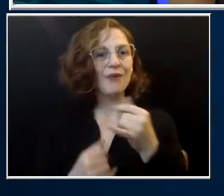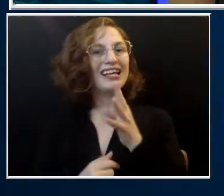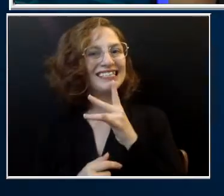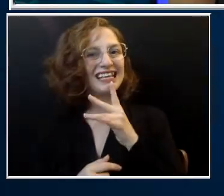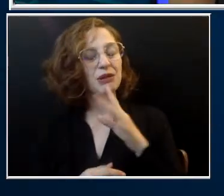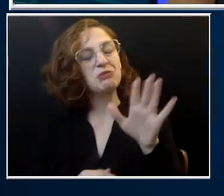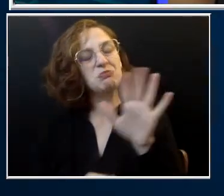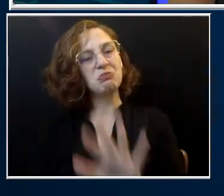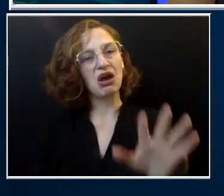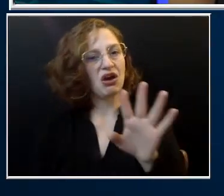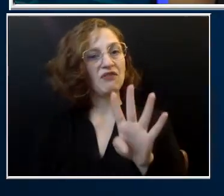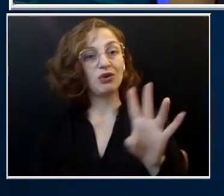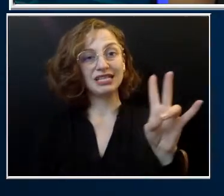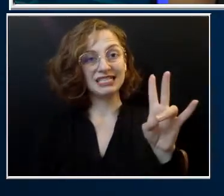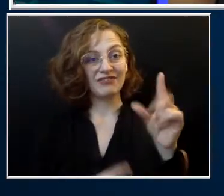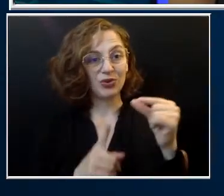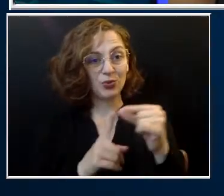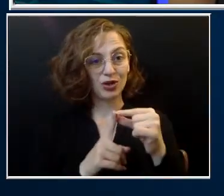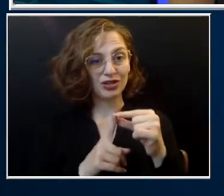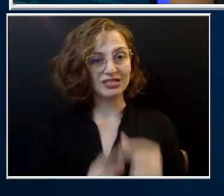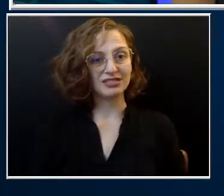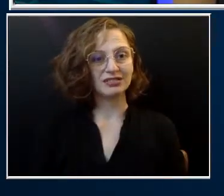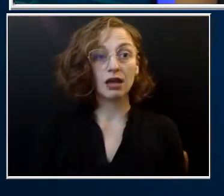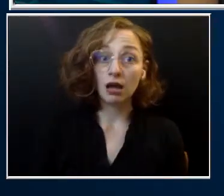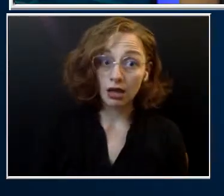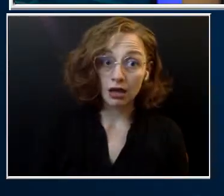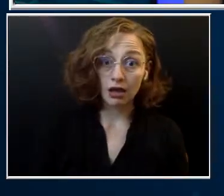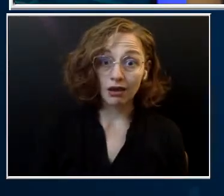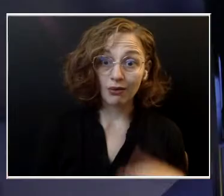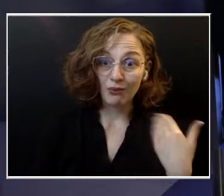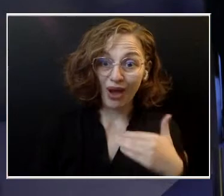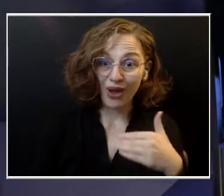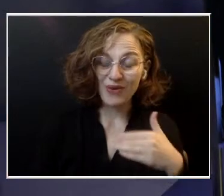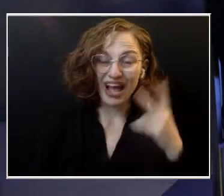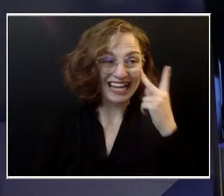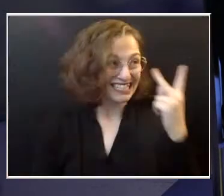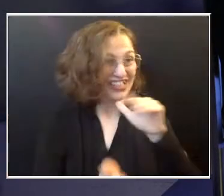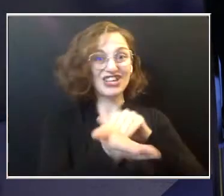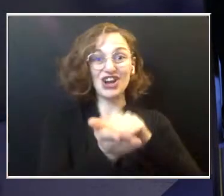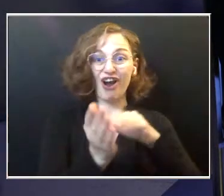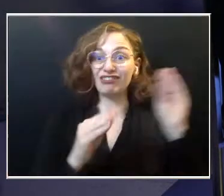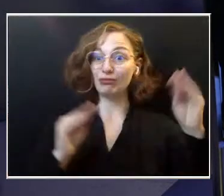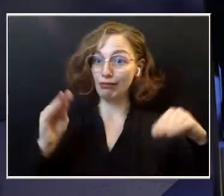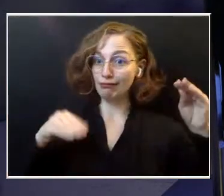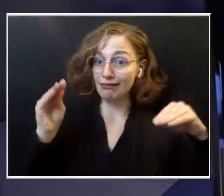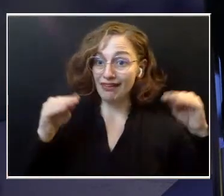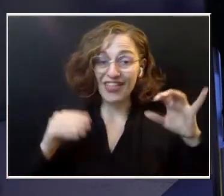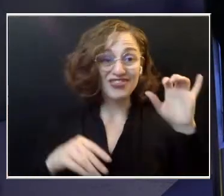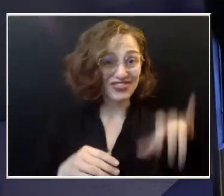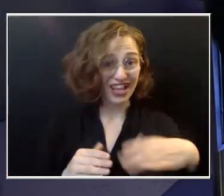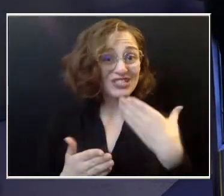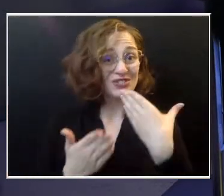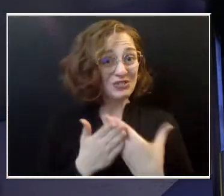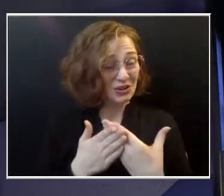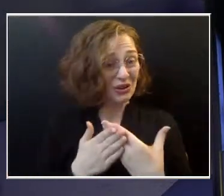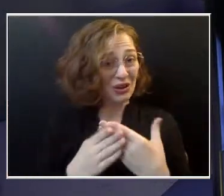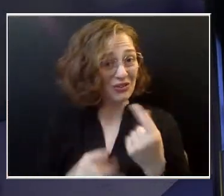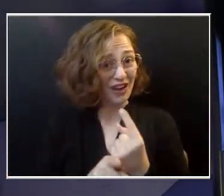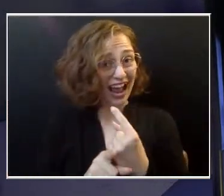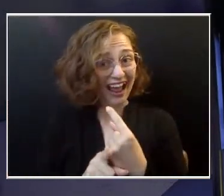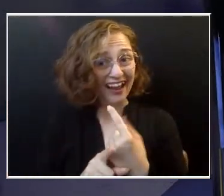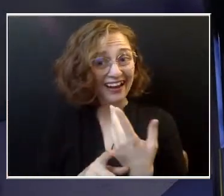pretty. The doctors were nodding their head. I take it that's a good sign, right? Oh, yeah. What does that mean? Yeah, when you start to see those